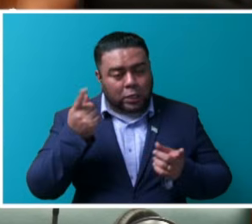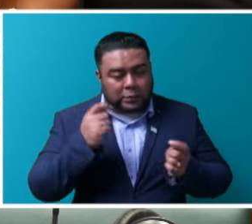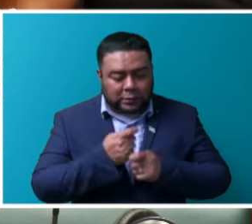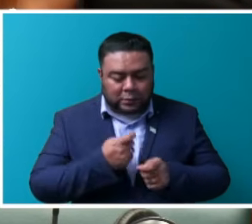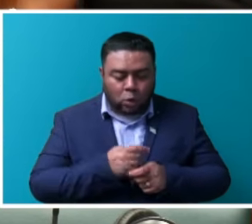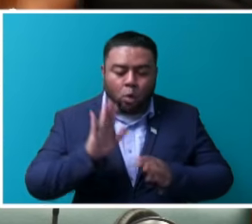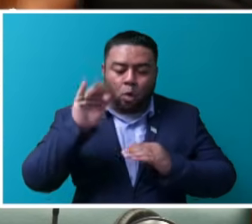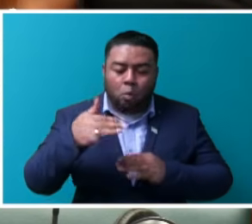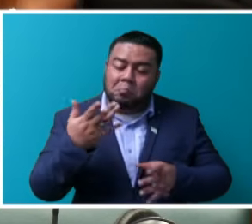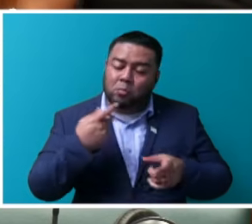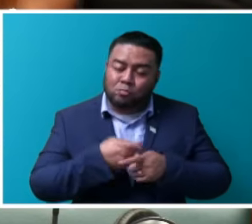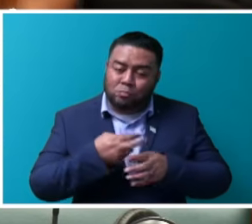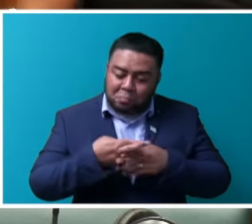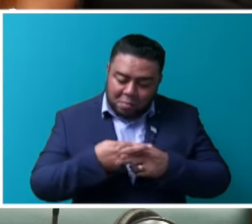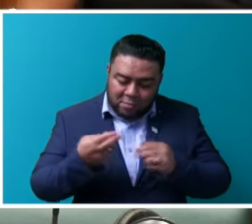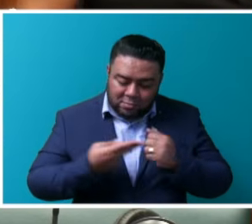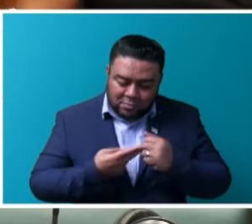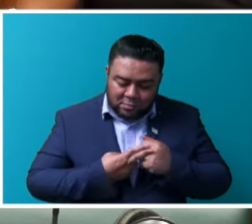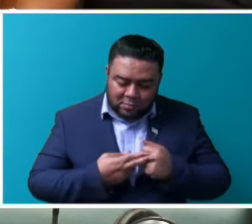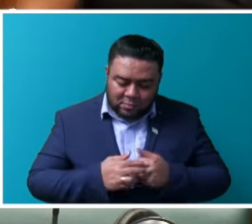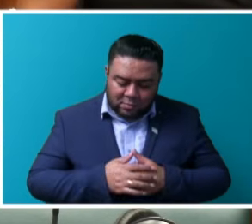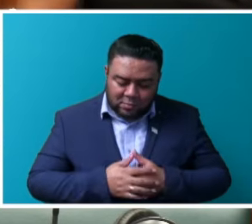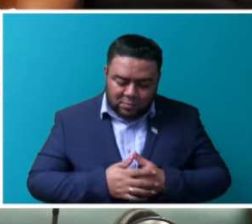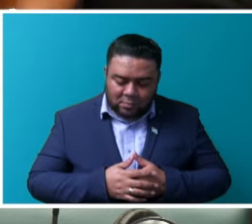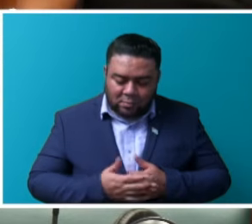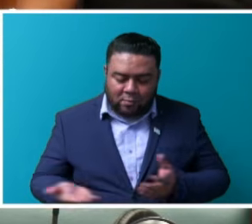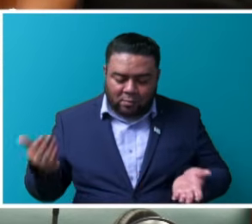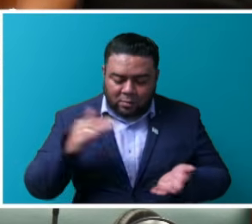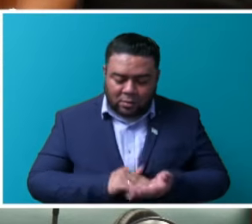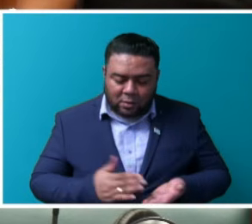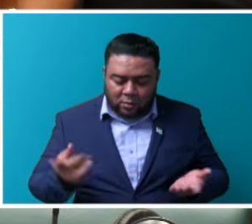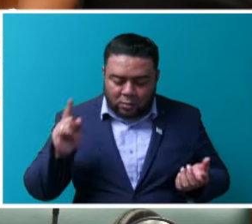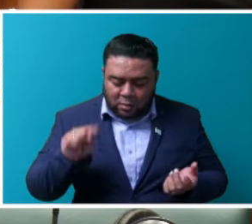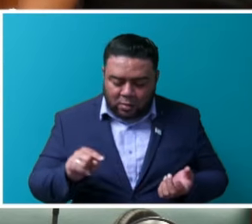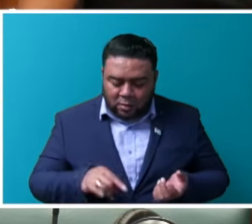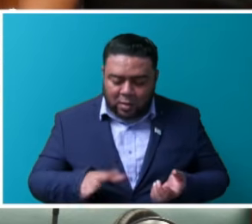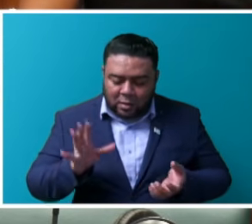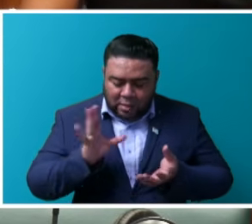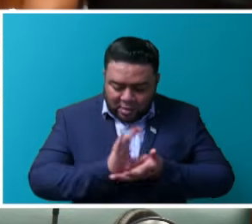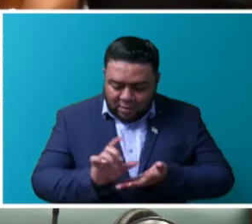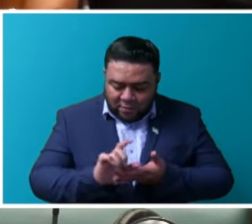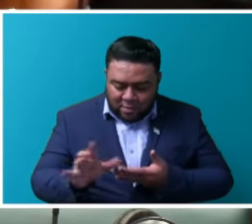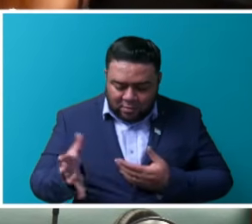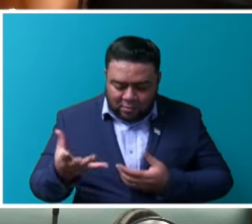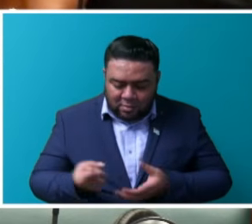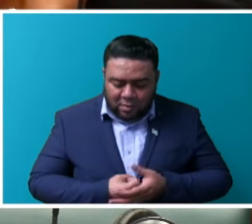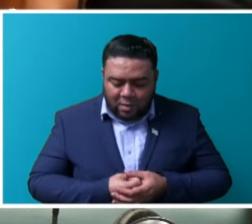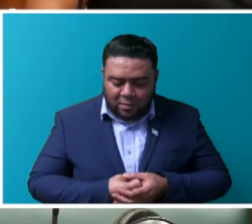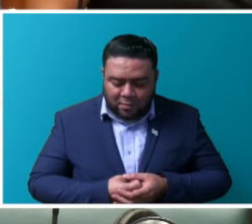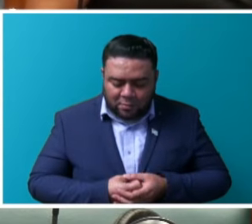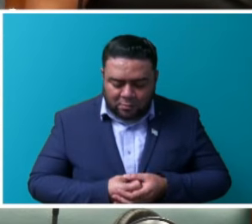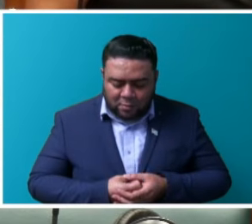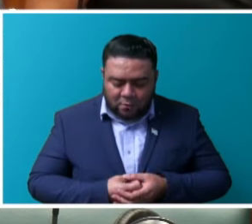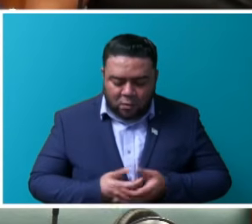home repairs, residential solar projects. And in addition to that, it clarifies definitions, exempts